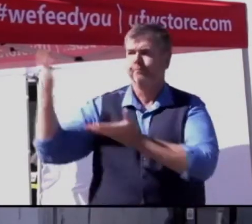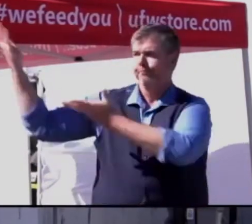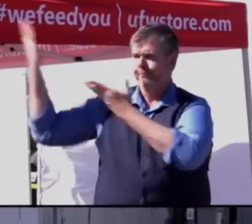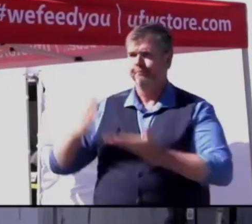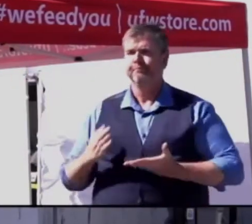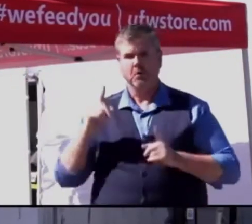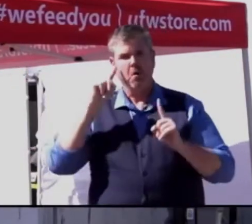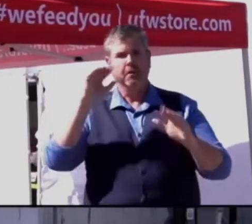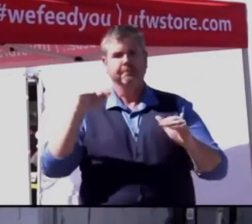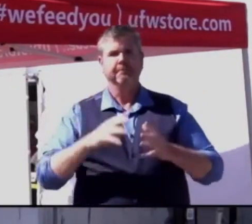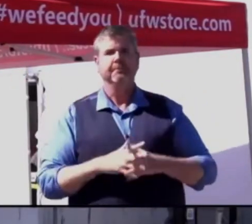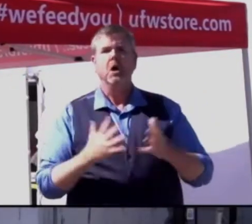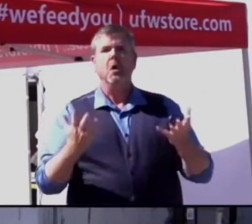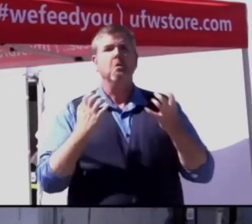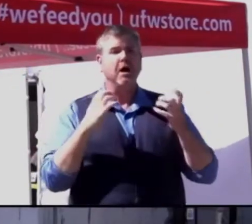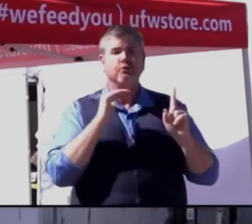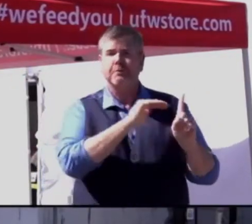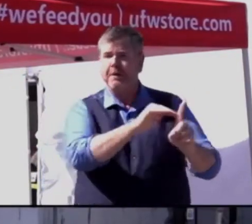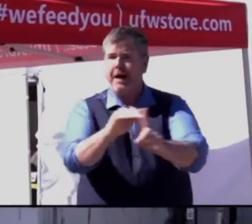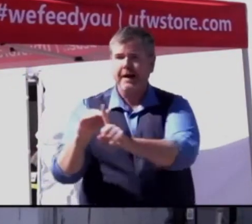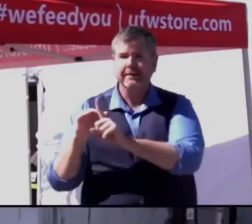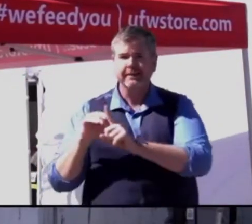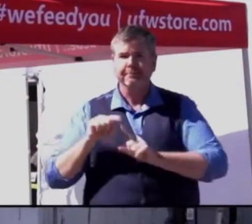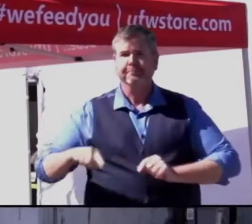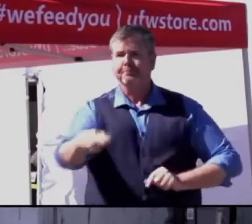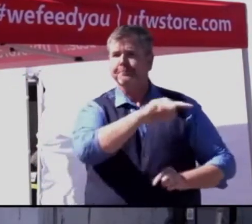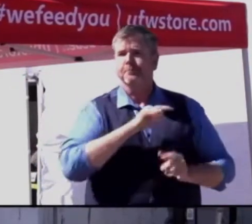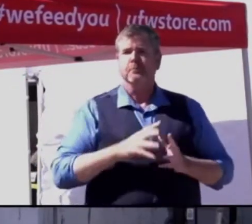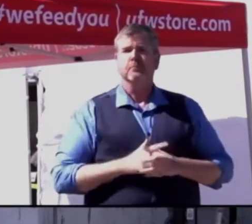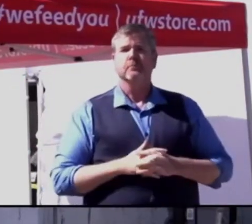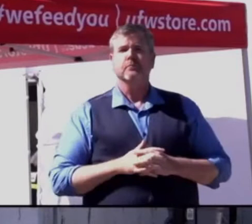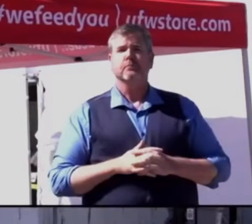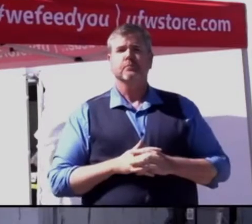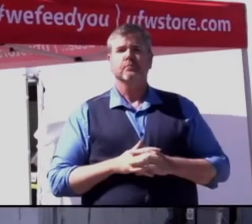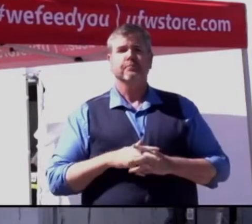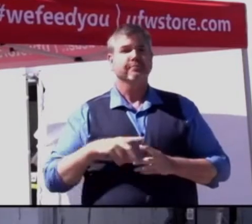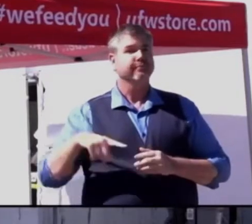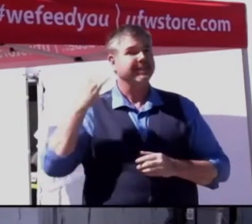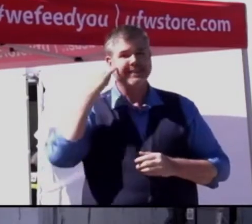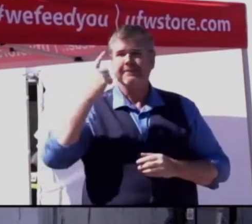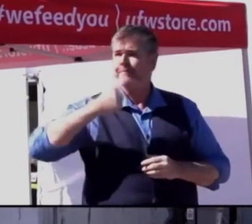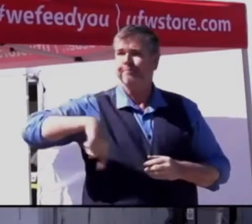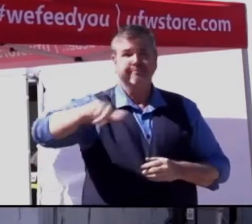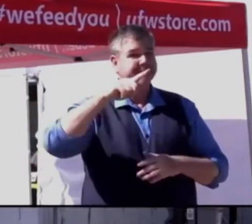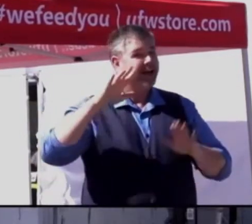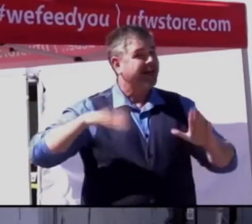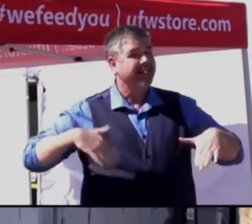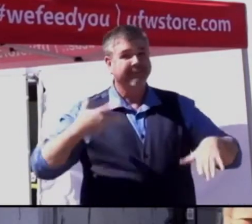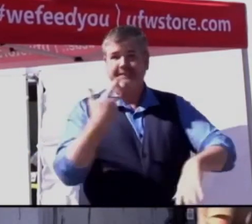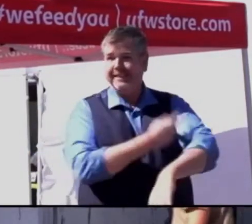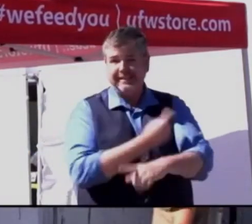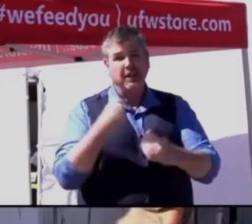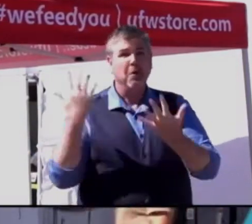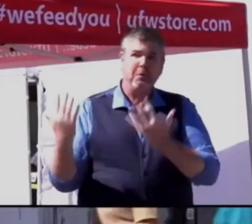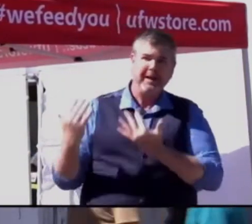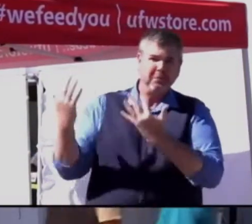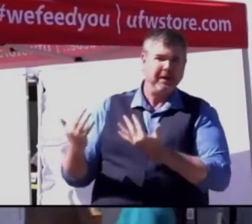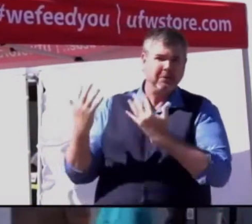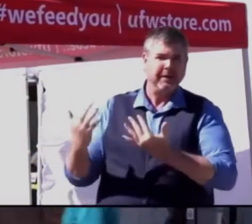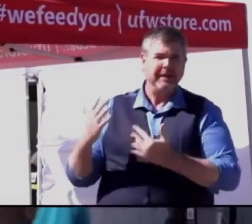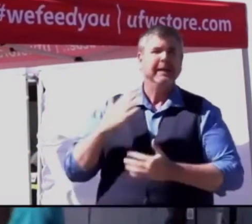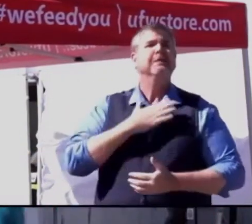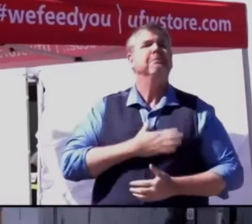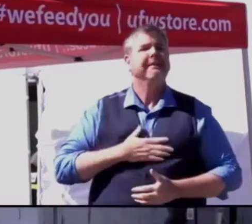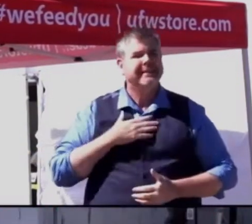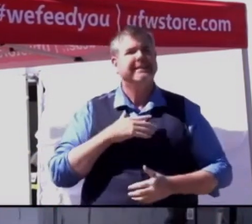remind everyone that as you are waiting for your turn to be vaccinated, to please continue to wear your masks, stay